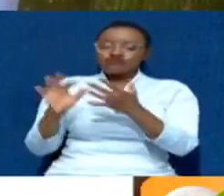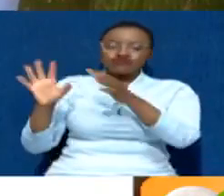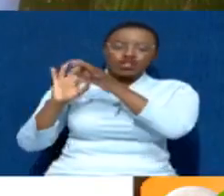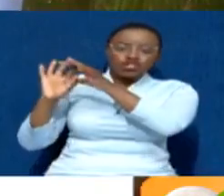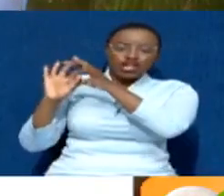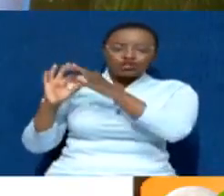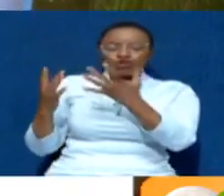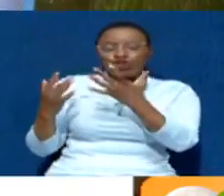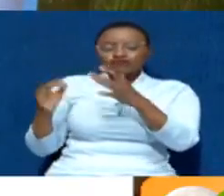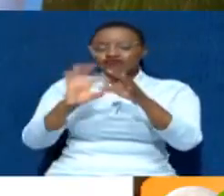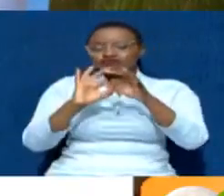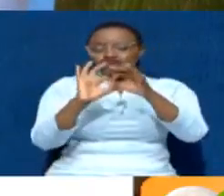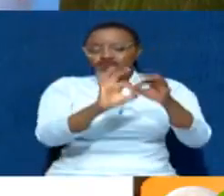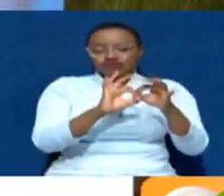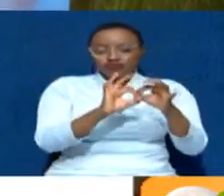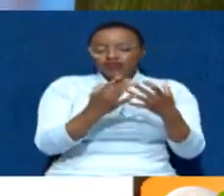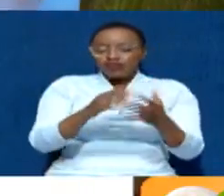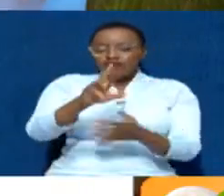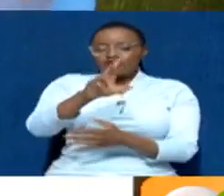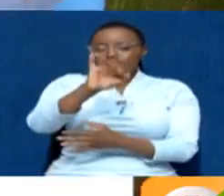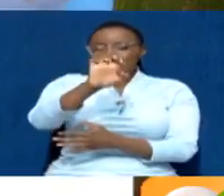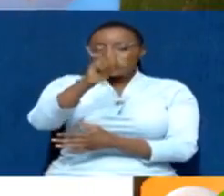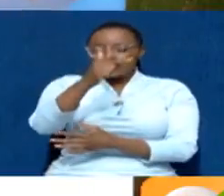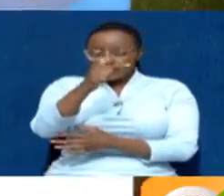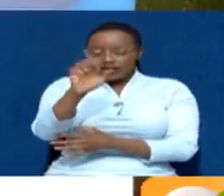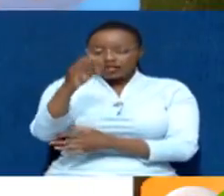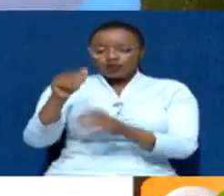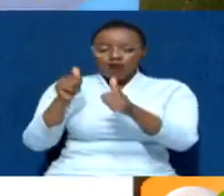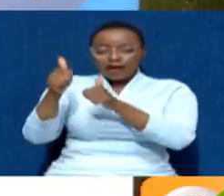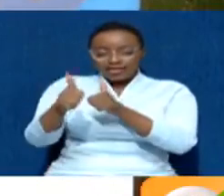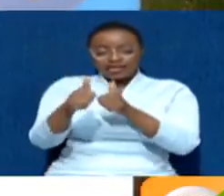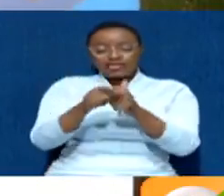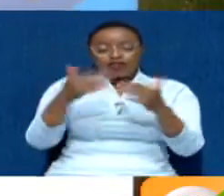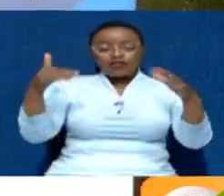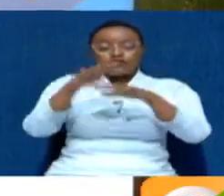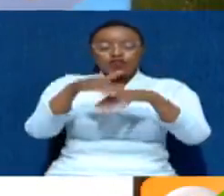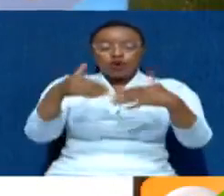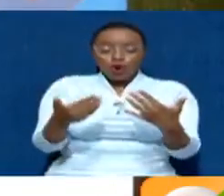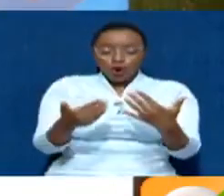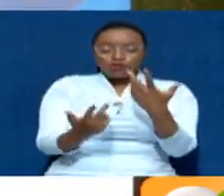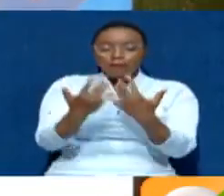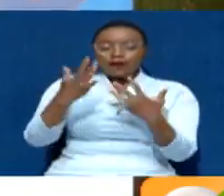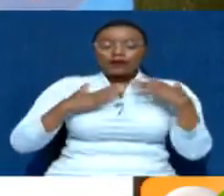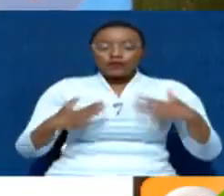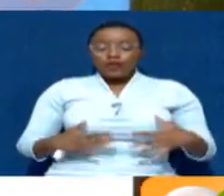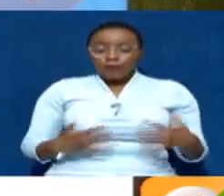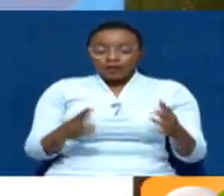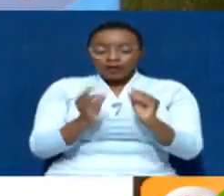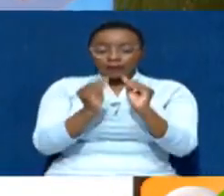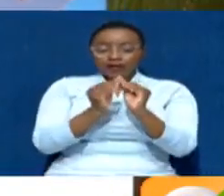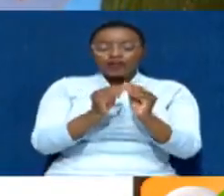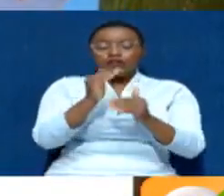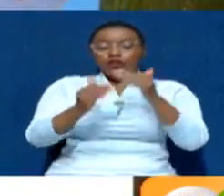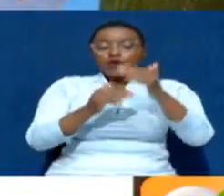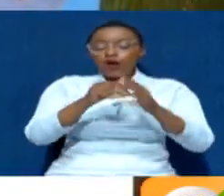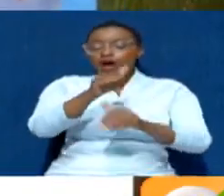unions, ceremonies of rites of passage, funeral or cremation ceremonies,